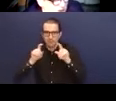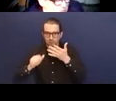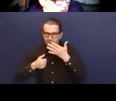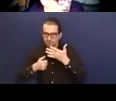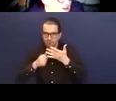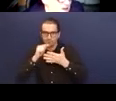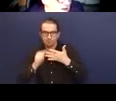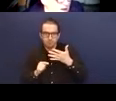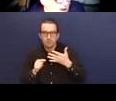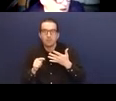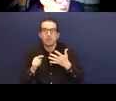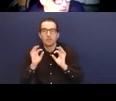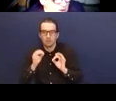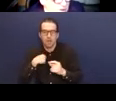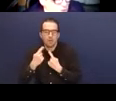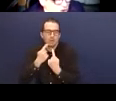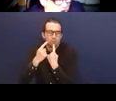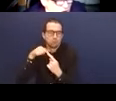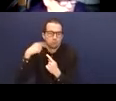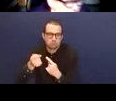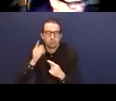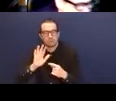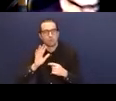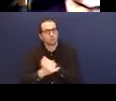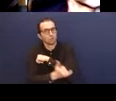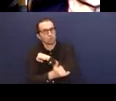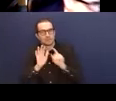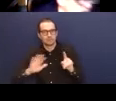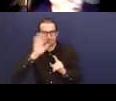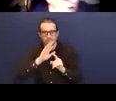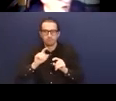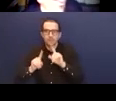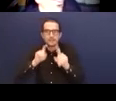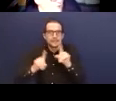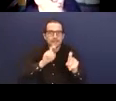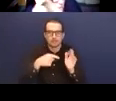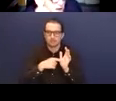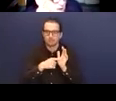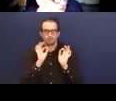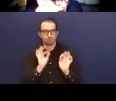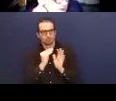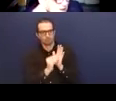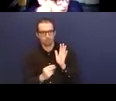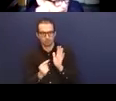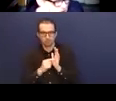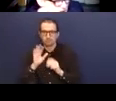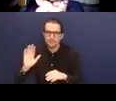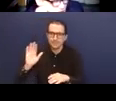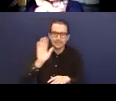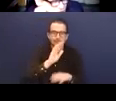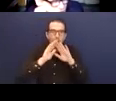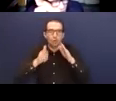in Kiribati a disability monograph used to funding, which was funded by DFAT, the